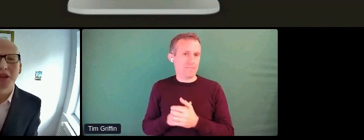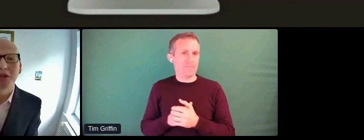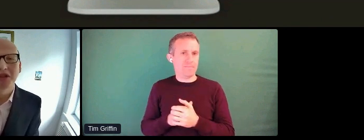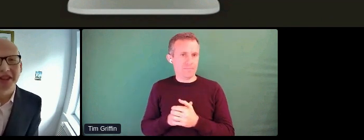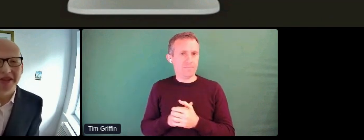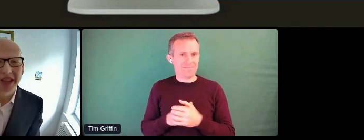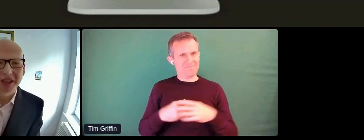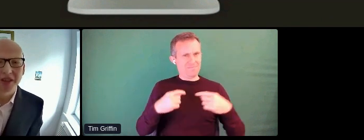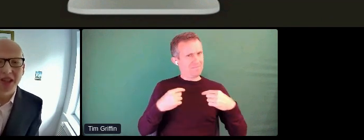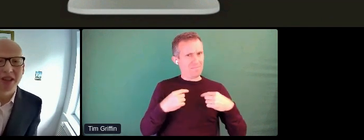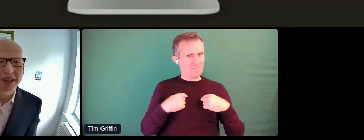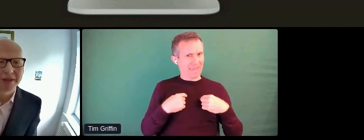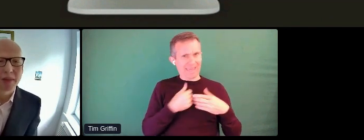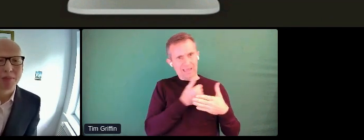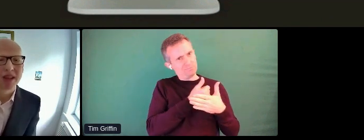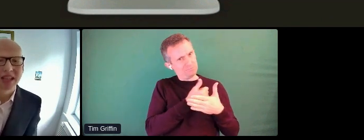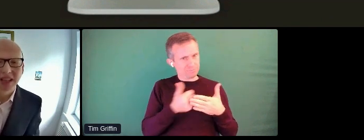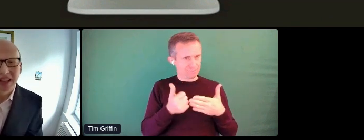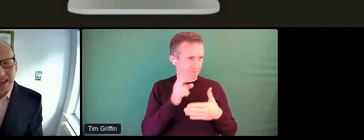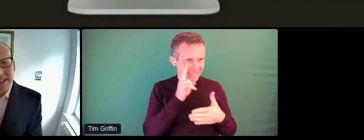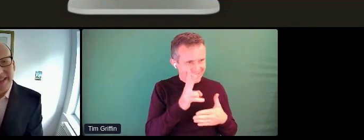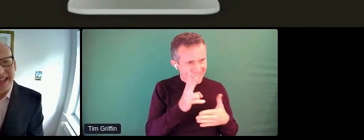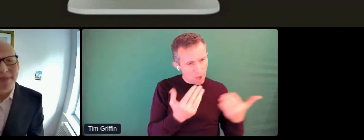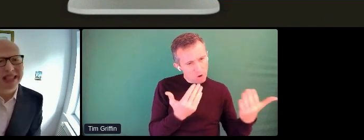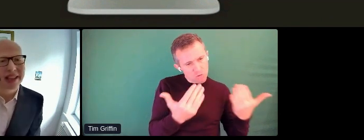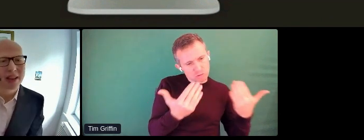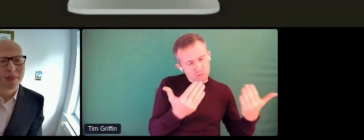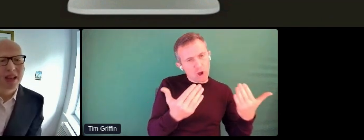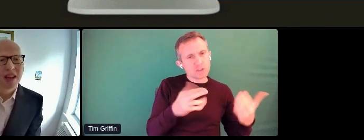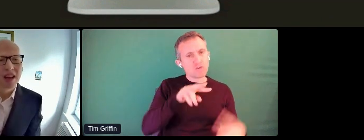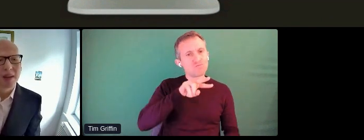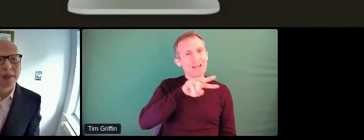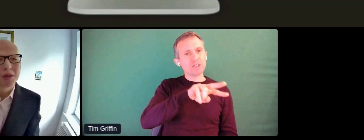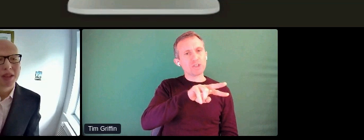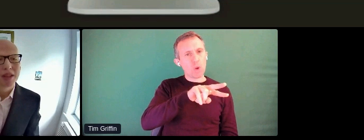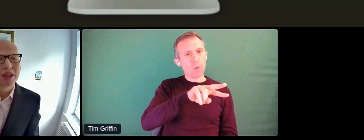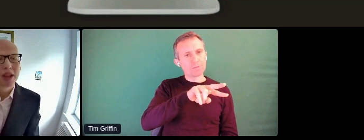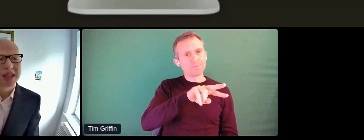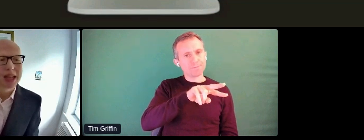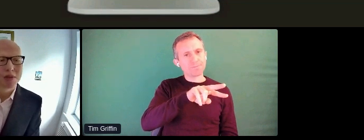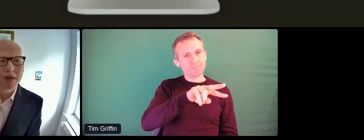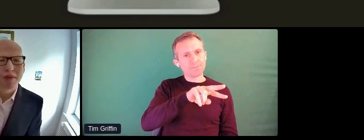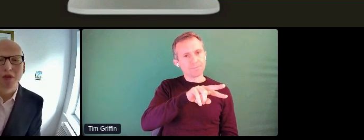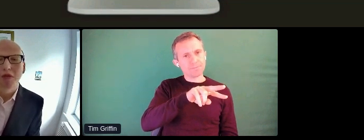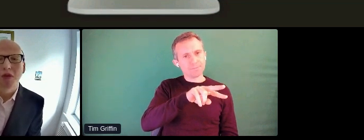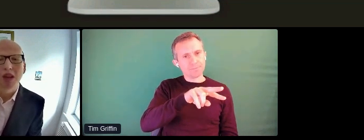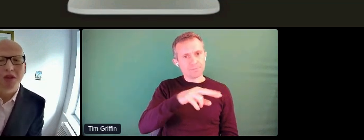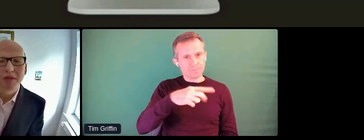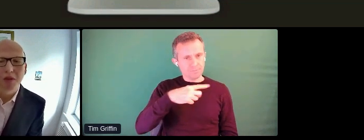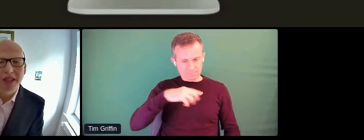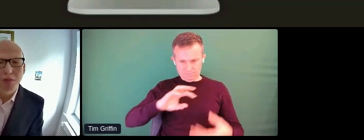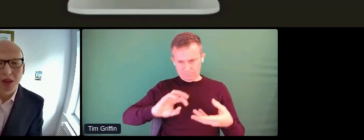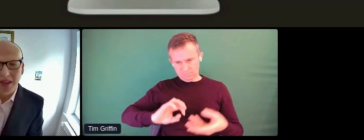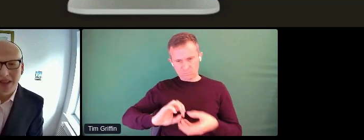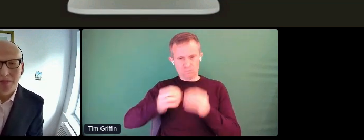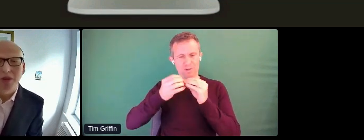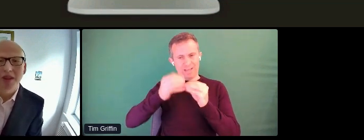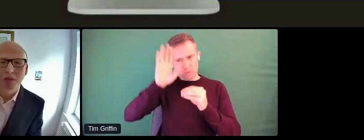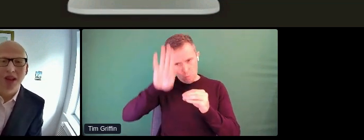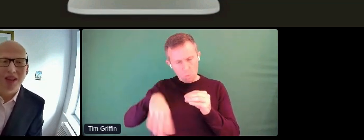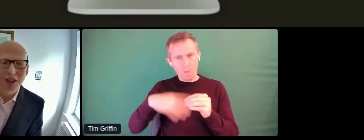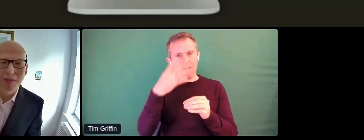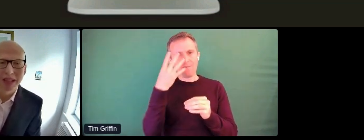looking up the contrast ratios of colors from our brand. To save me time, I built a lookup table with all